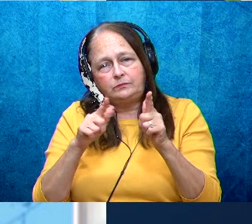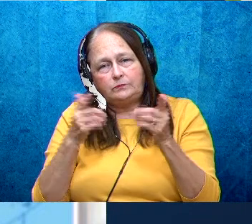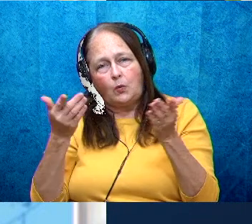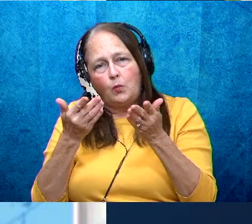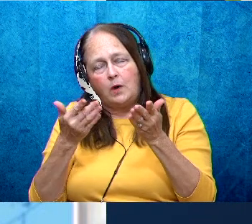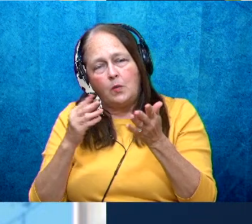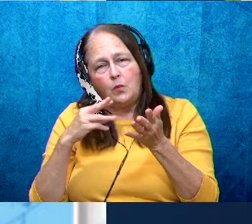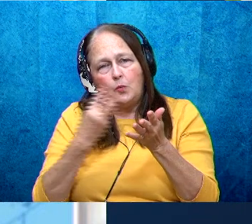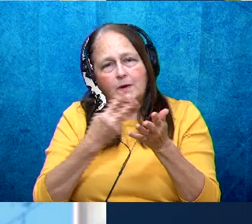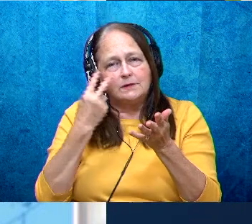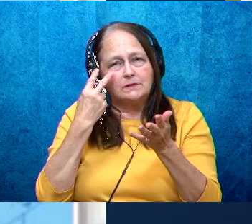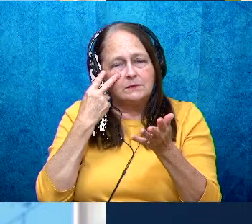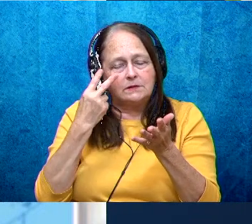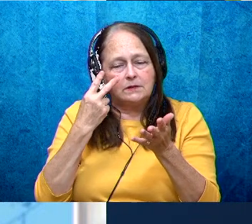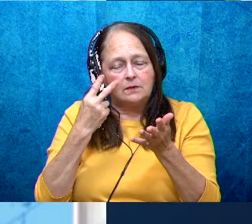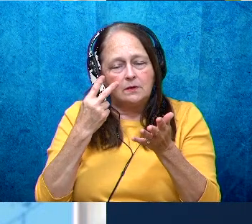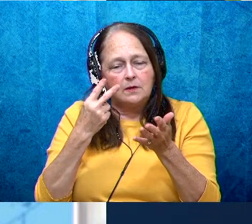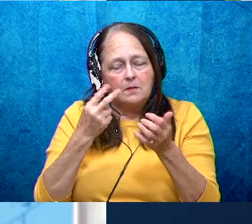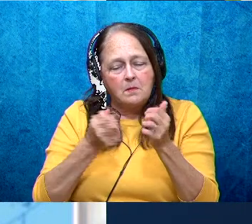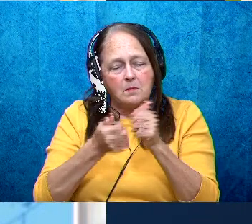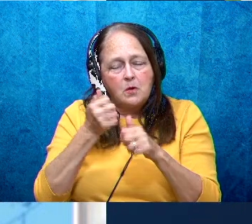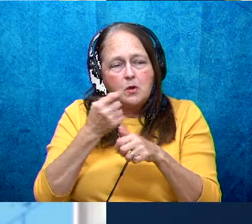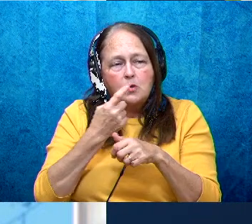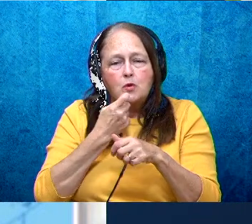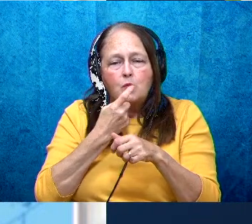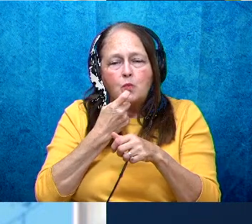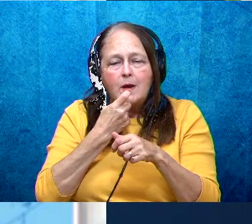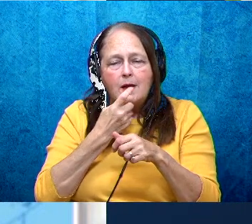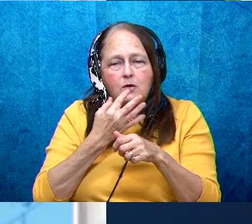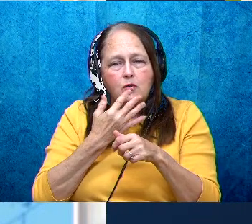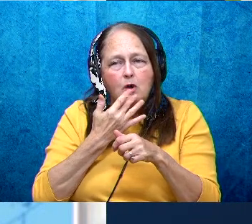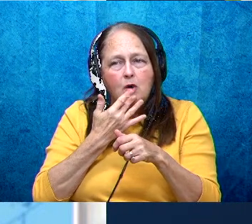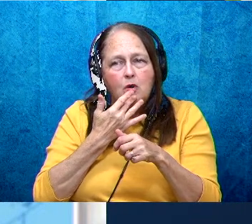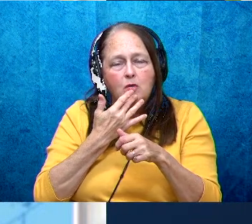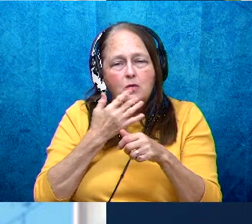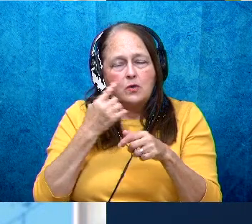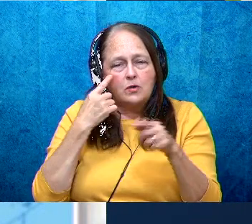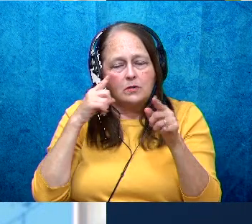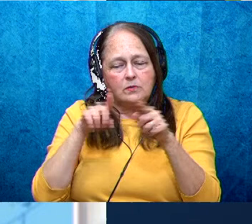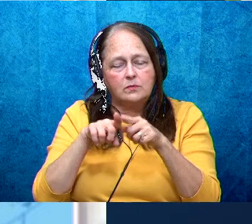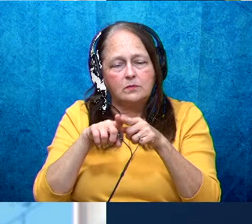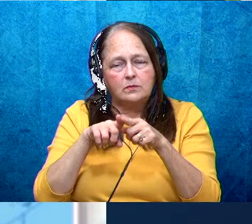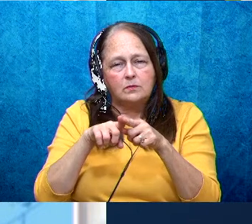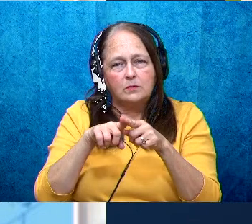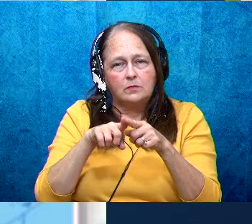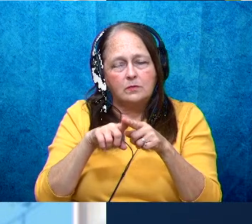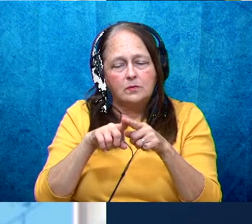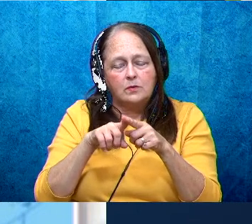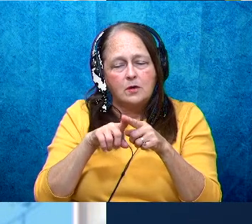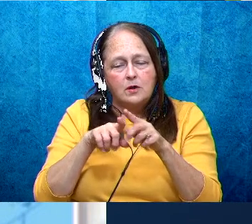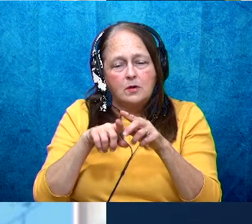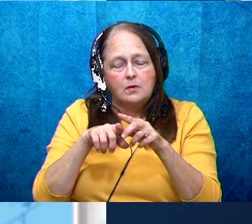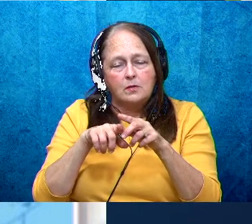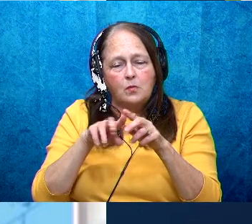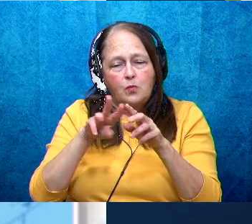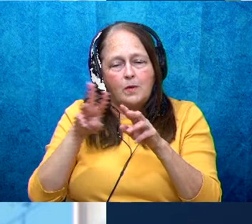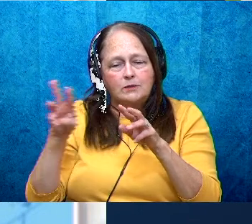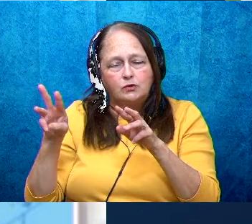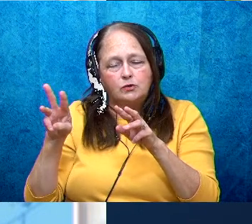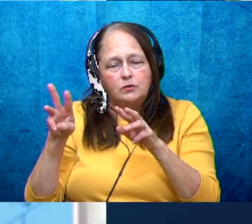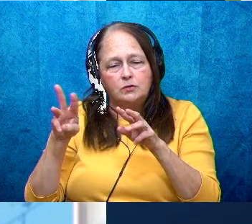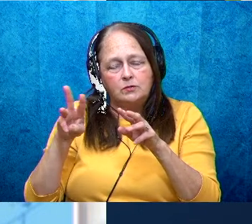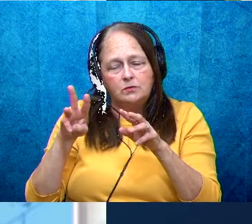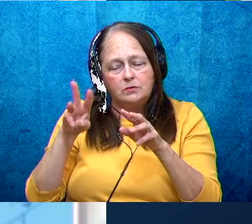we see the concentration of the red color. And it looks like it's in the western and southern parts of